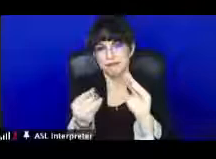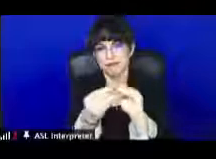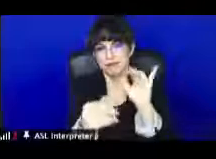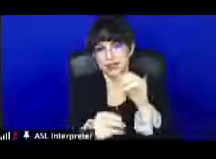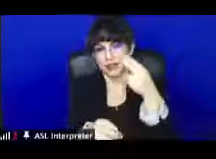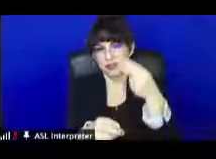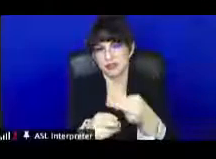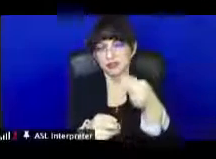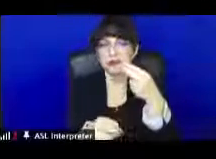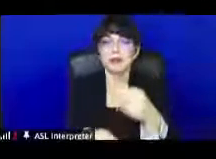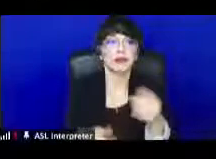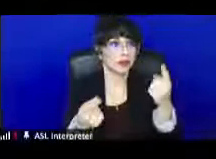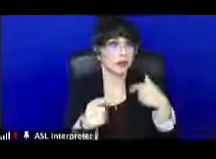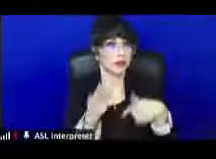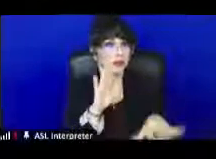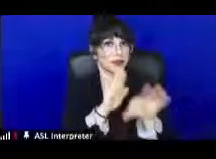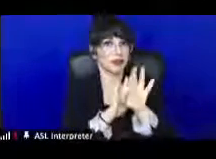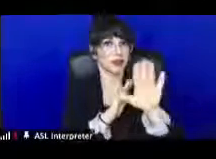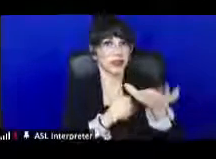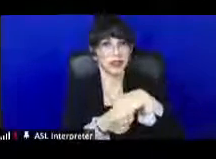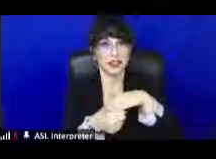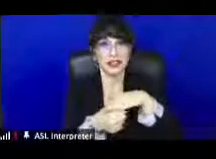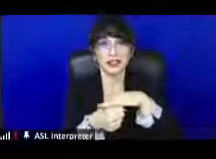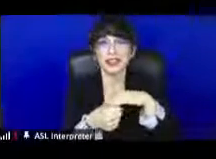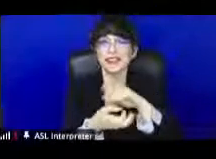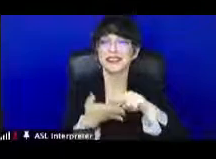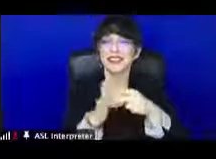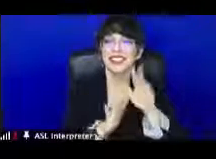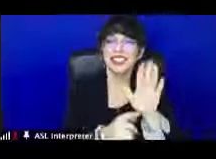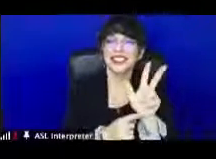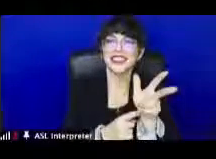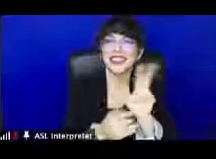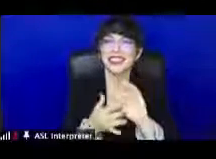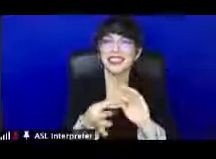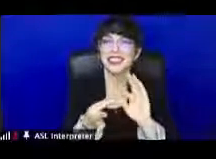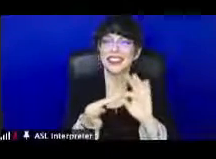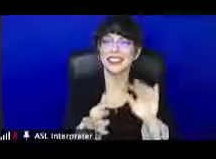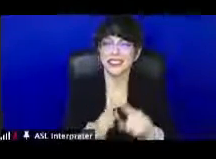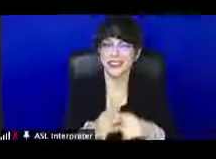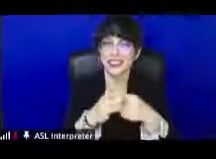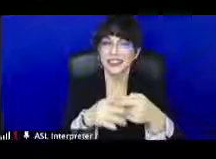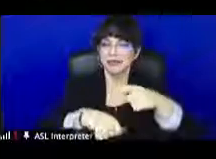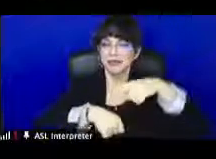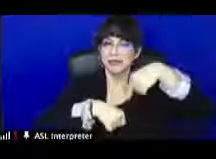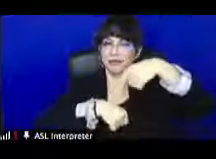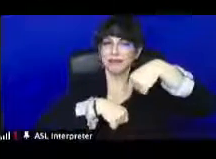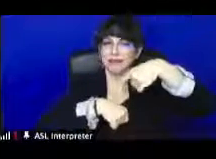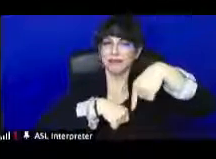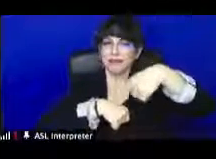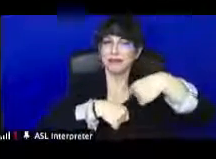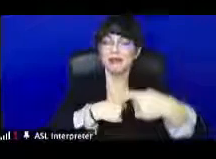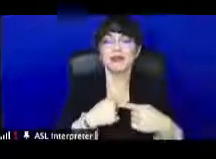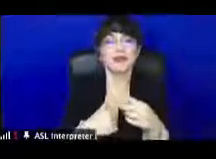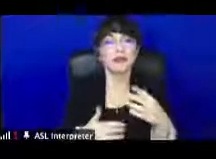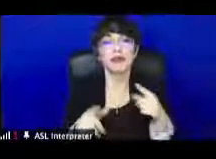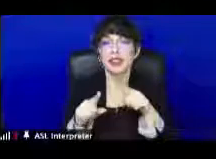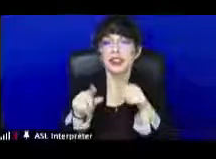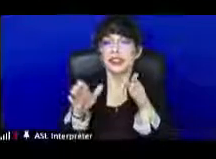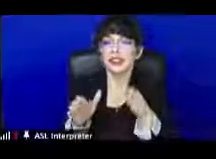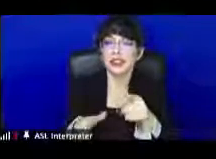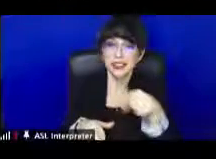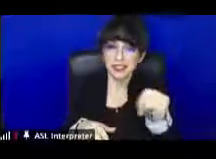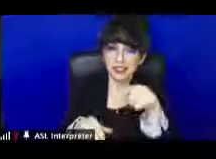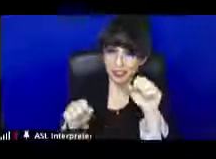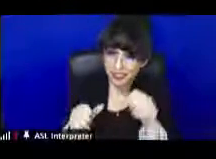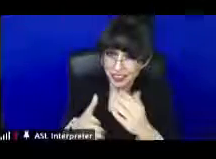your area, your 3-minute testimony will begin. Attendees will not be able to share their screen.